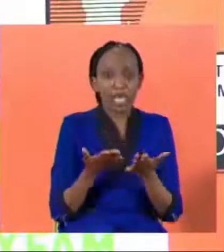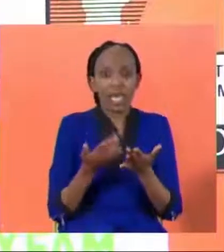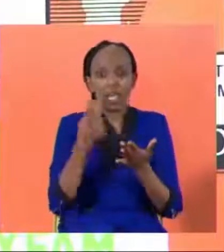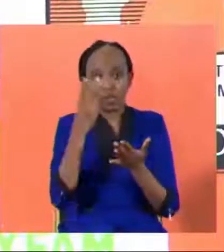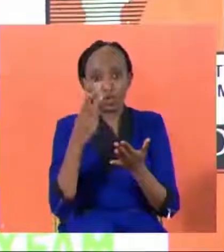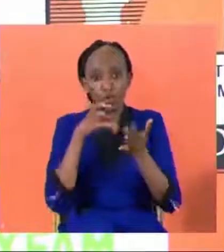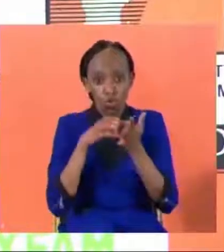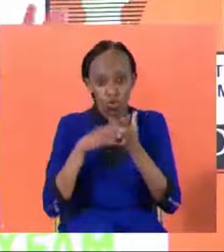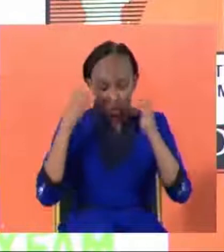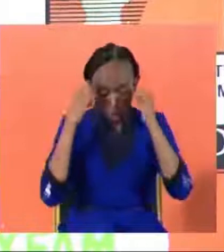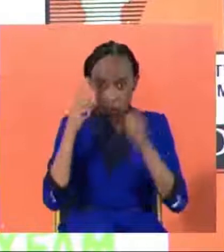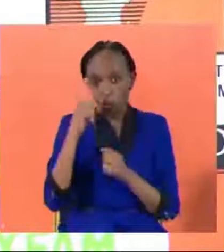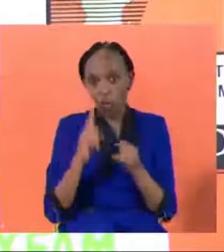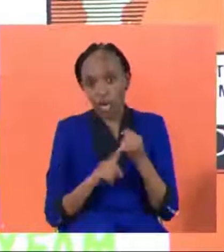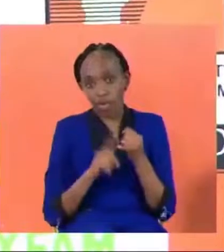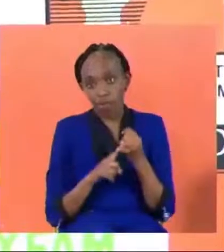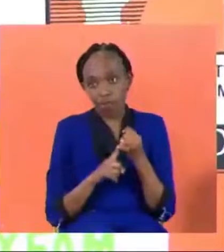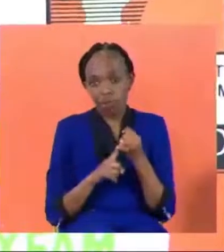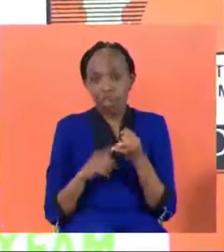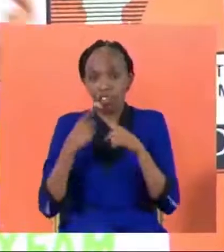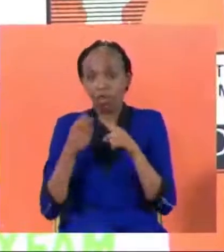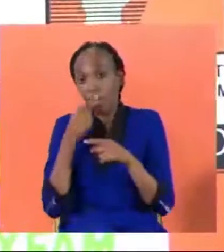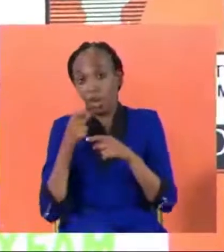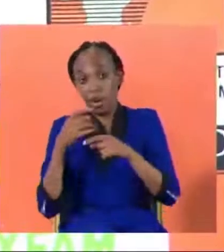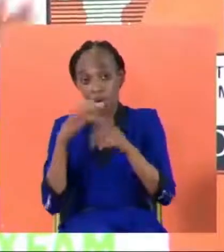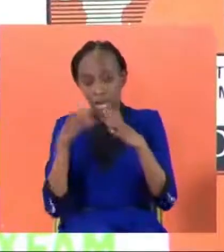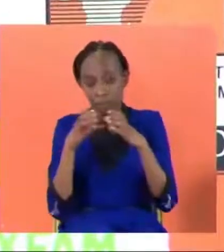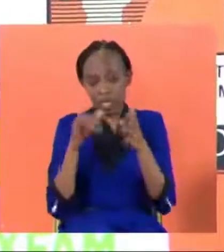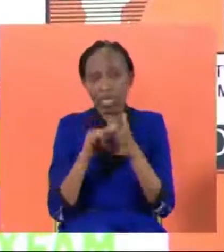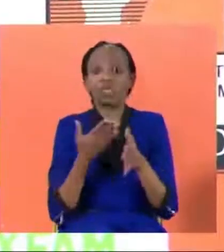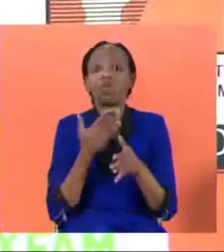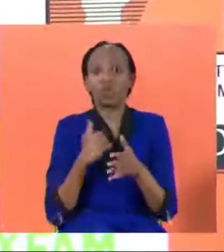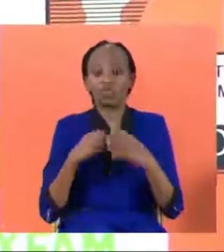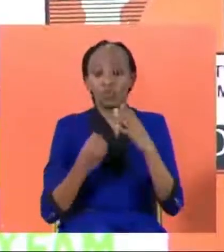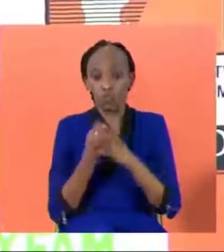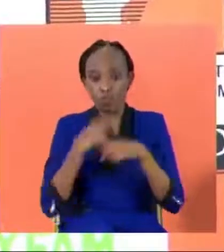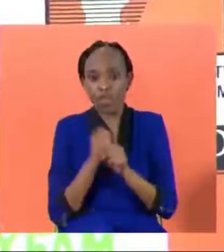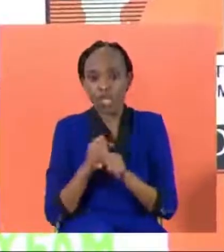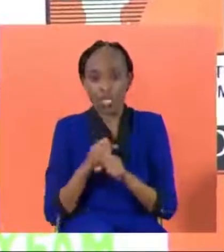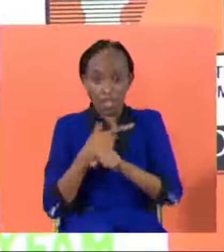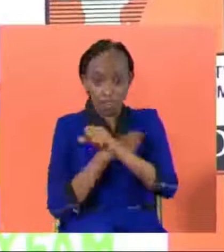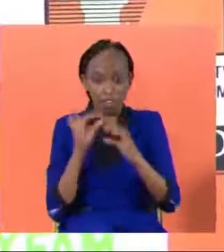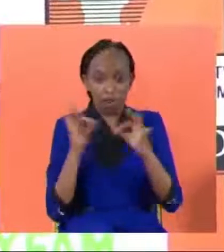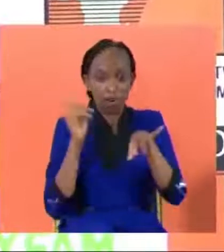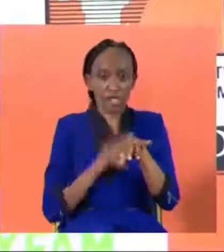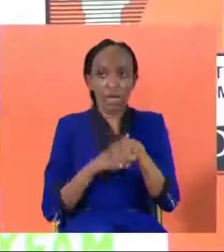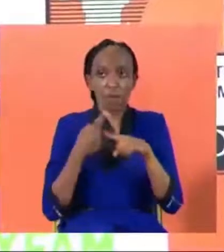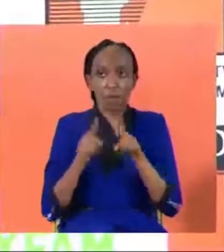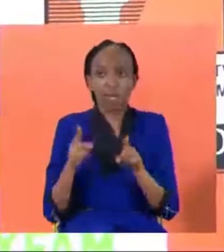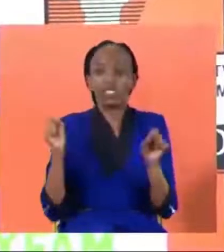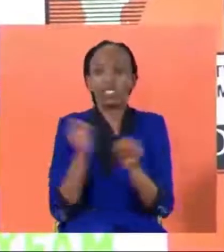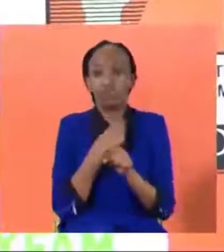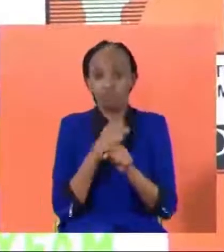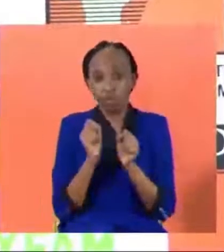studies out. One was a pharmaceutical company that has been wanting to manufacture vaccines for a really long time, but then they haven't been able